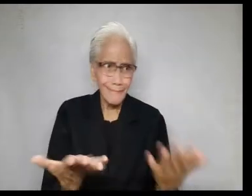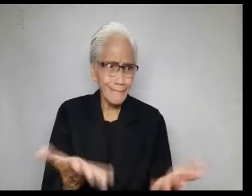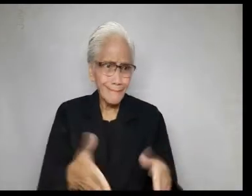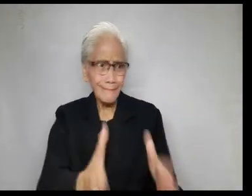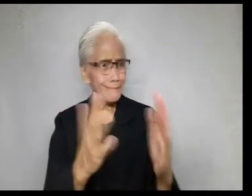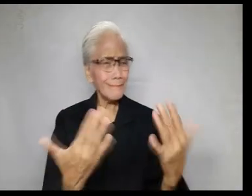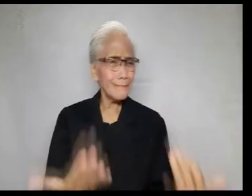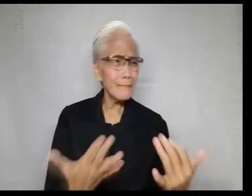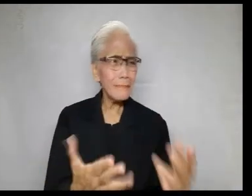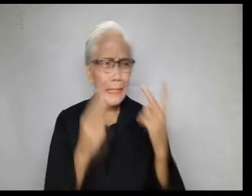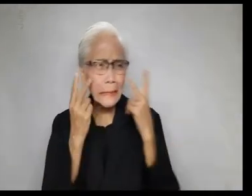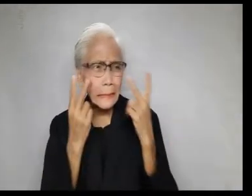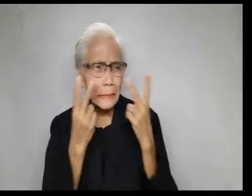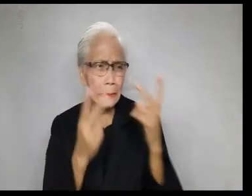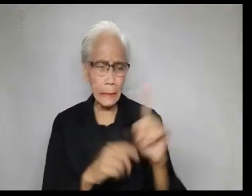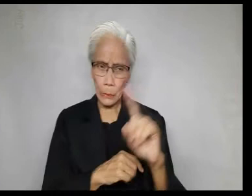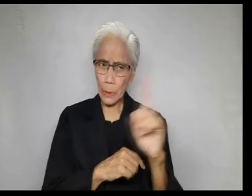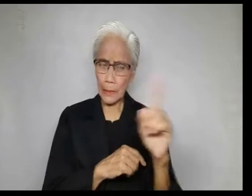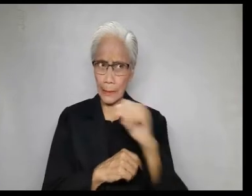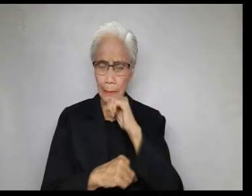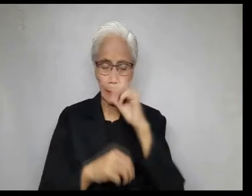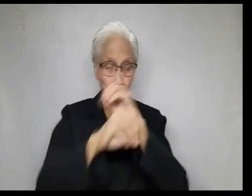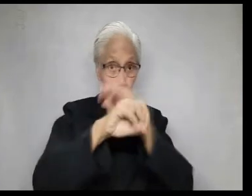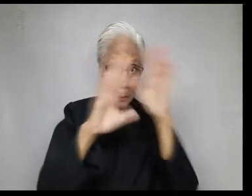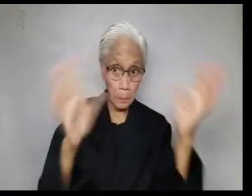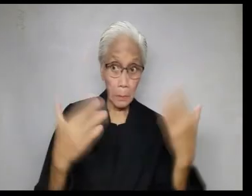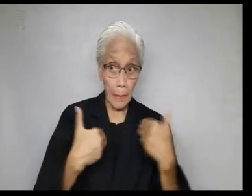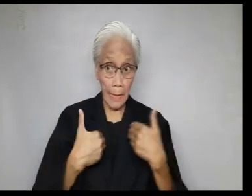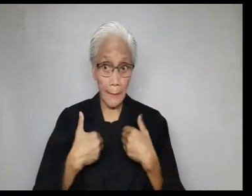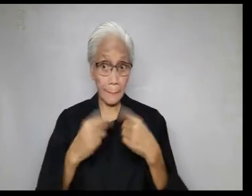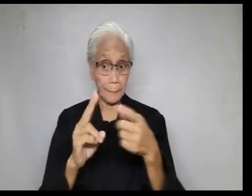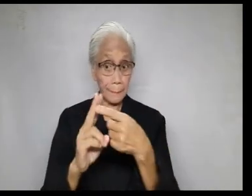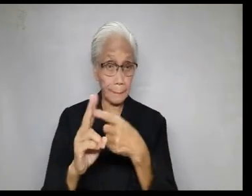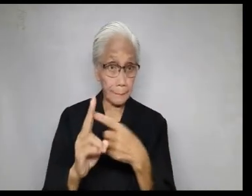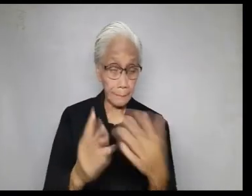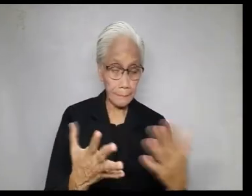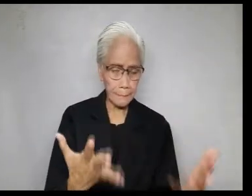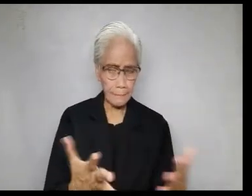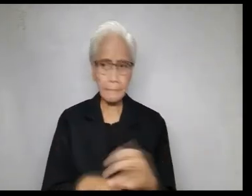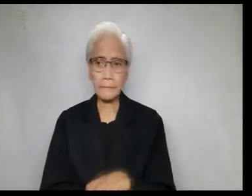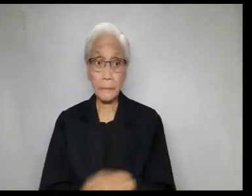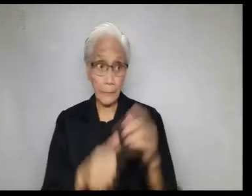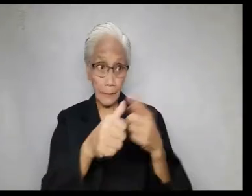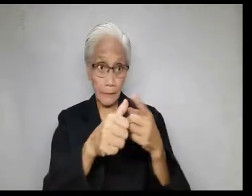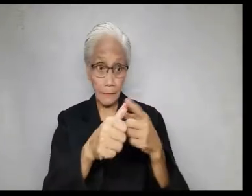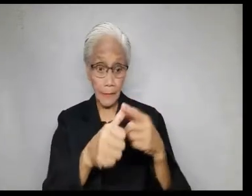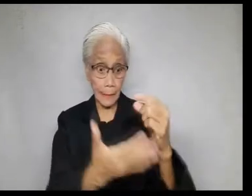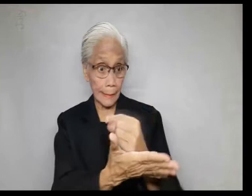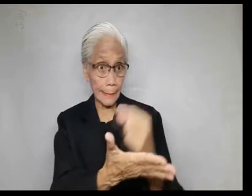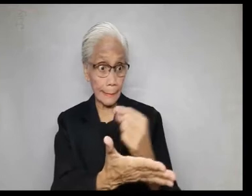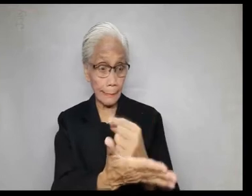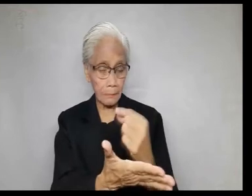sheep." Let us examine what is not that obvious. And there are 2 items here. The first to note is this.